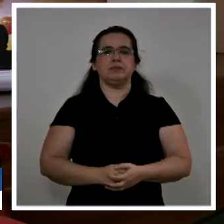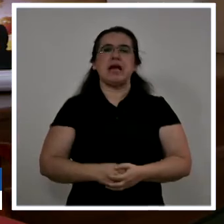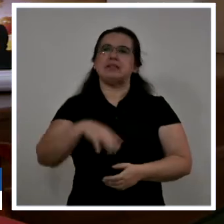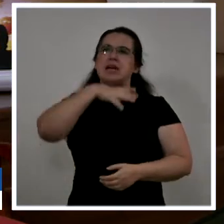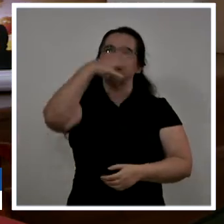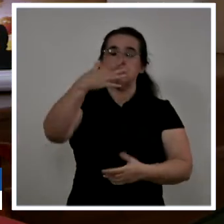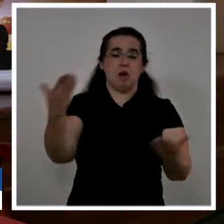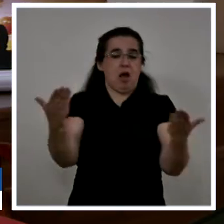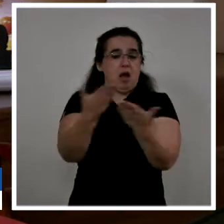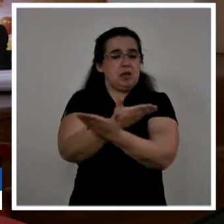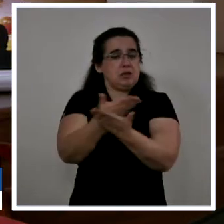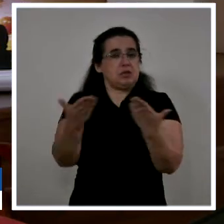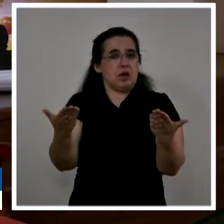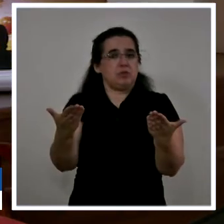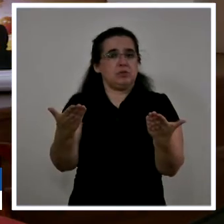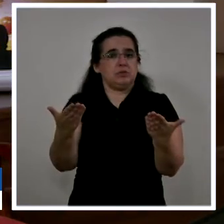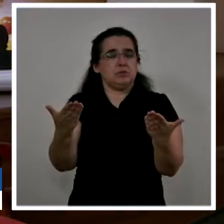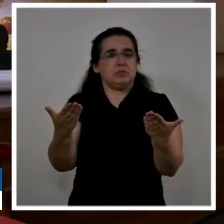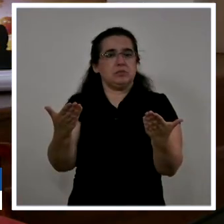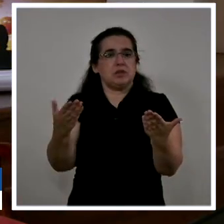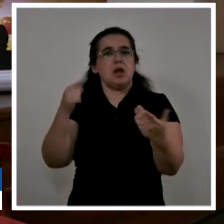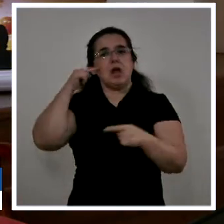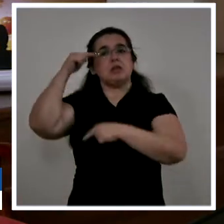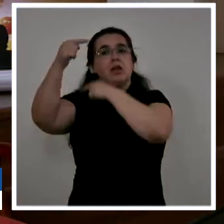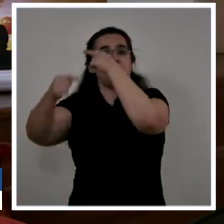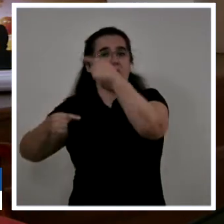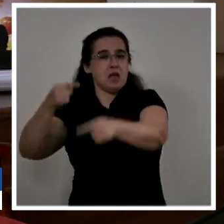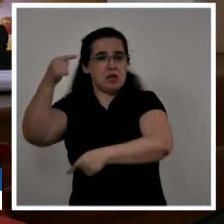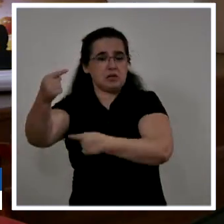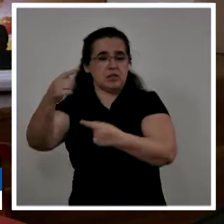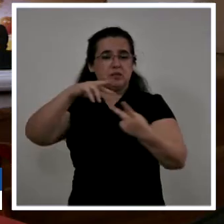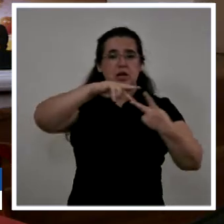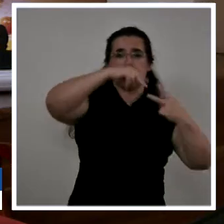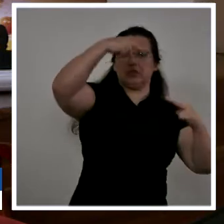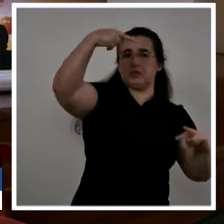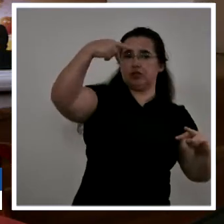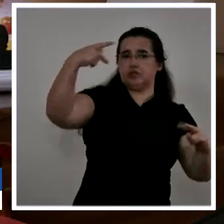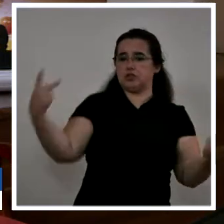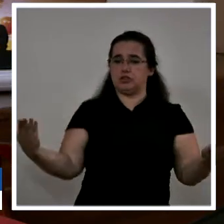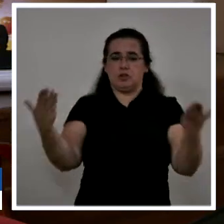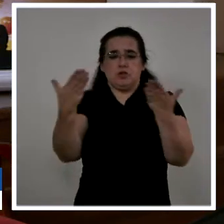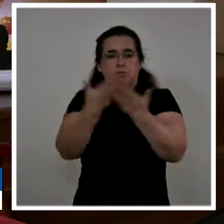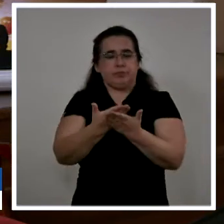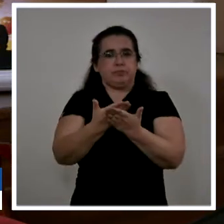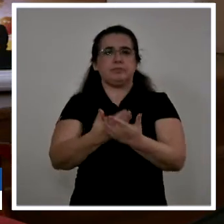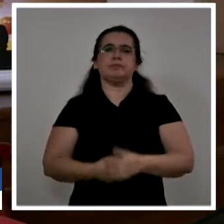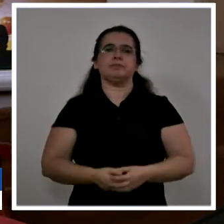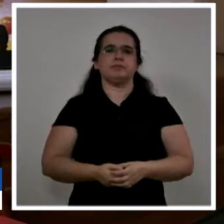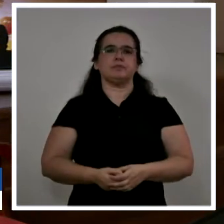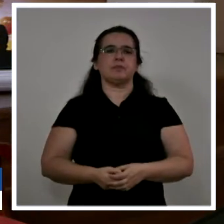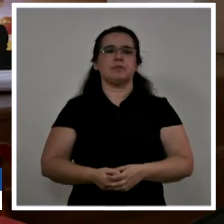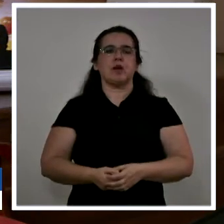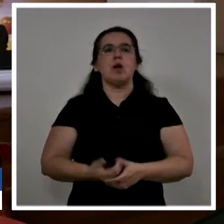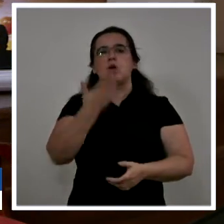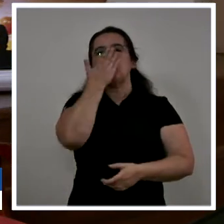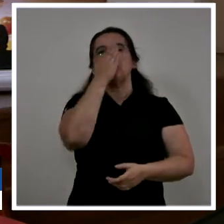aqui uma relação between heredity and genetics, entre a hereditariedade e portanto a genética, and our behavior,